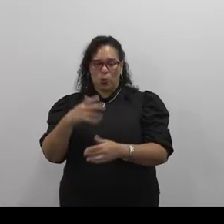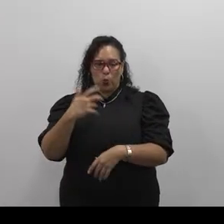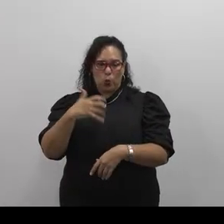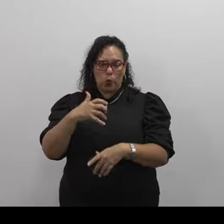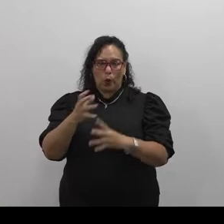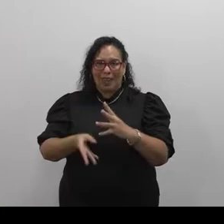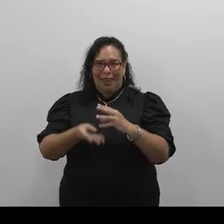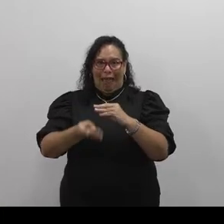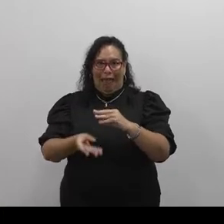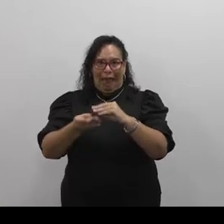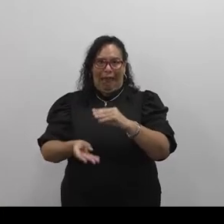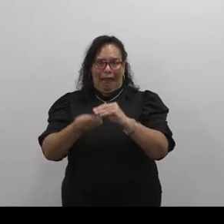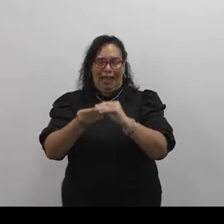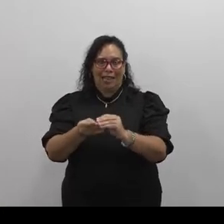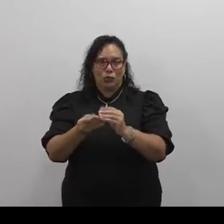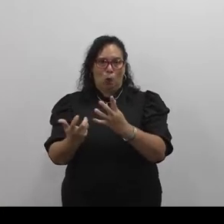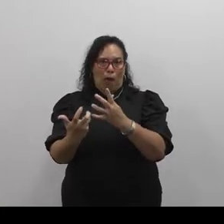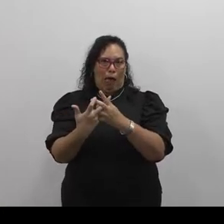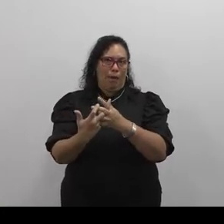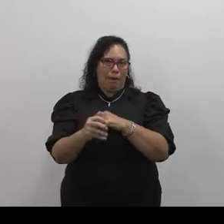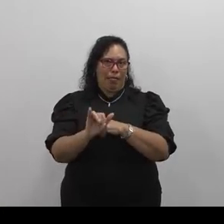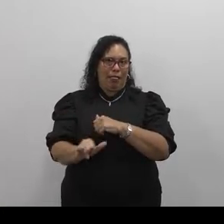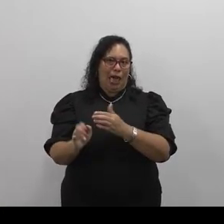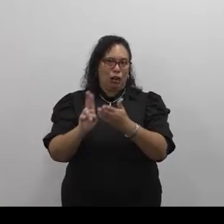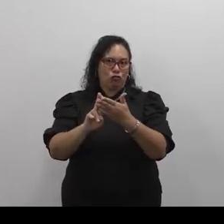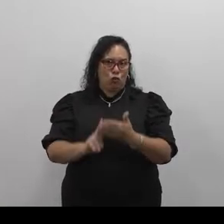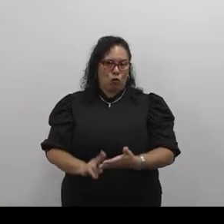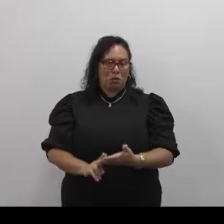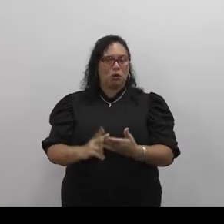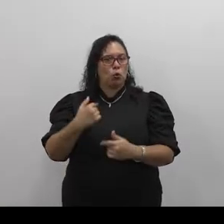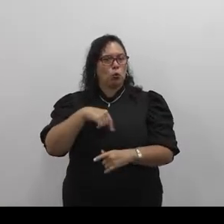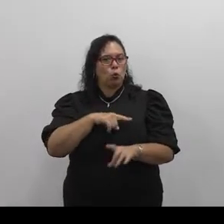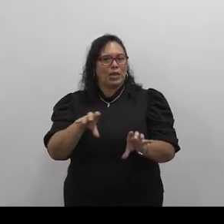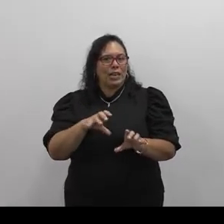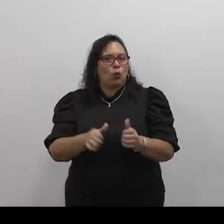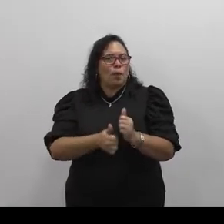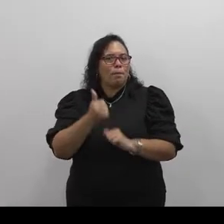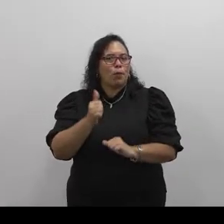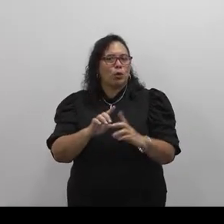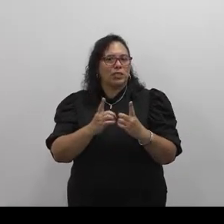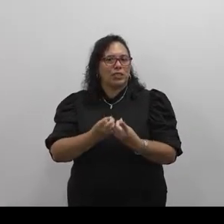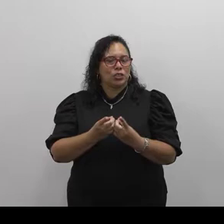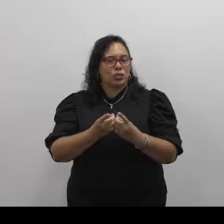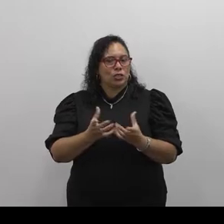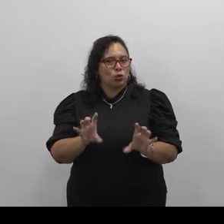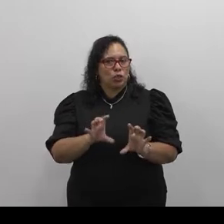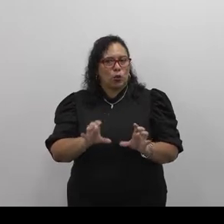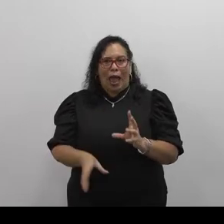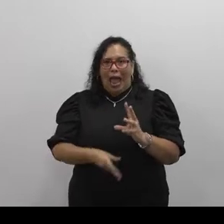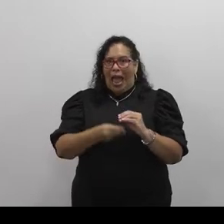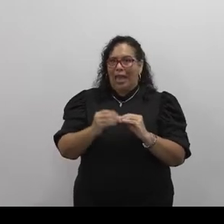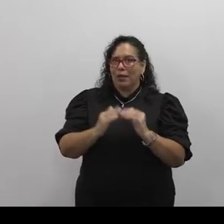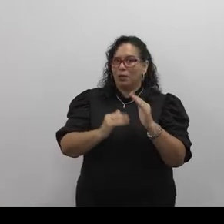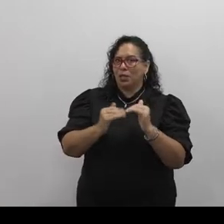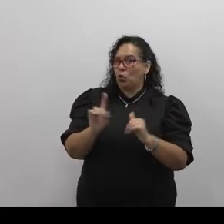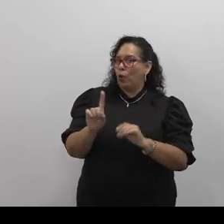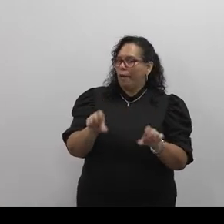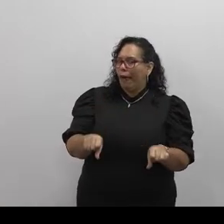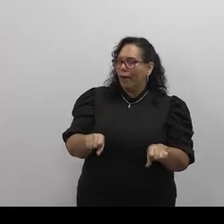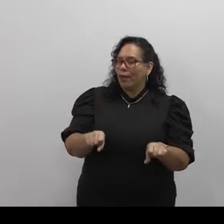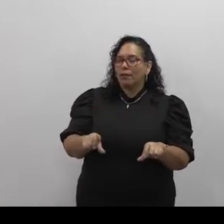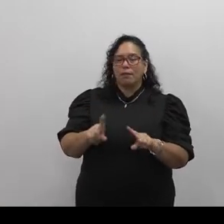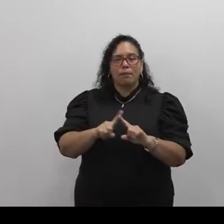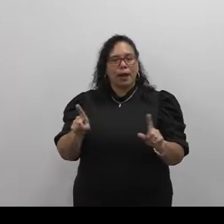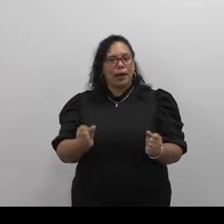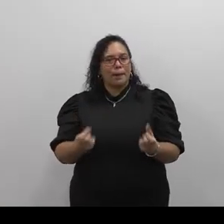over the years to be able to accommodate that enrollment. We did what most districts do, right? So adding buildings where we could add buildings, yet in